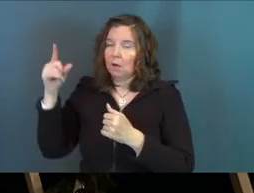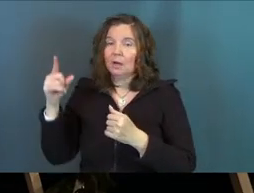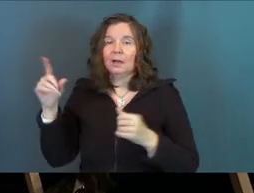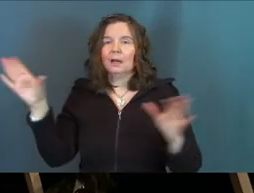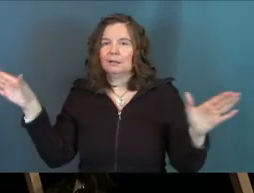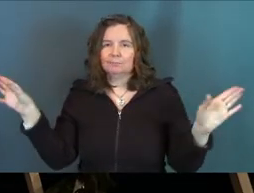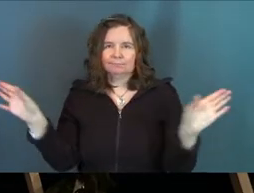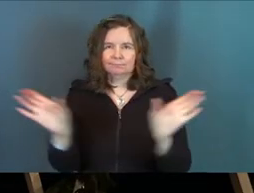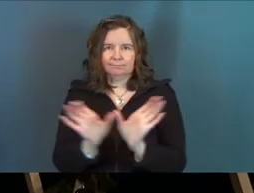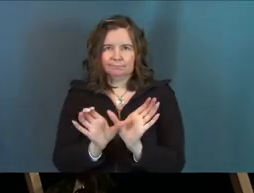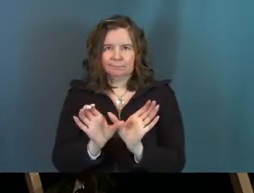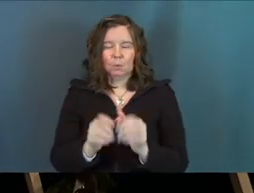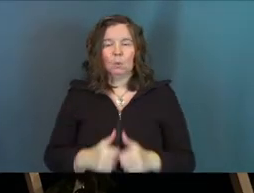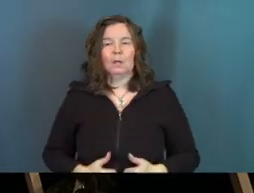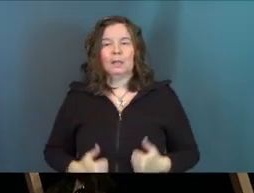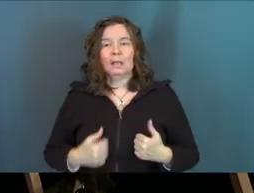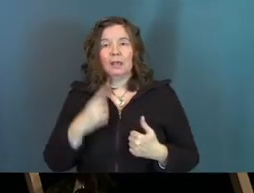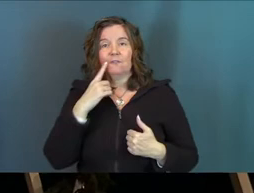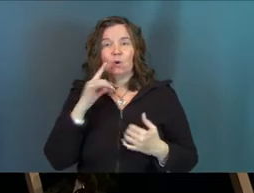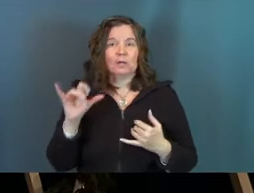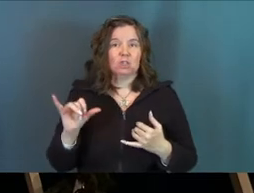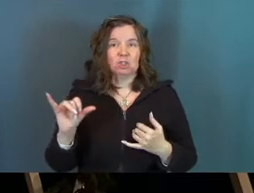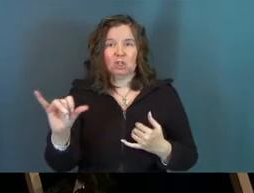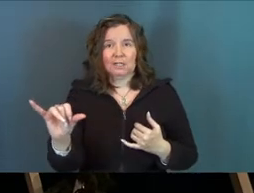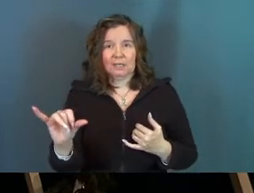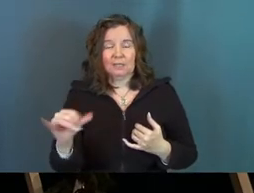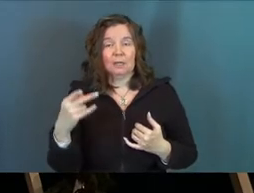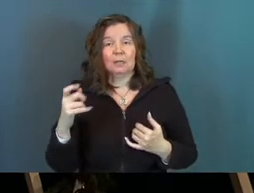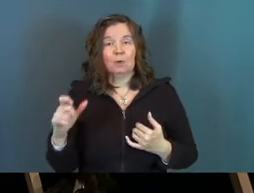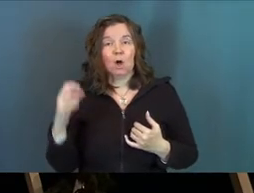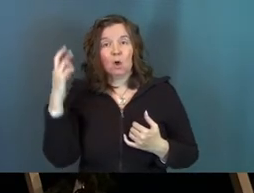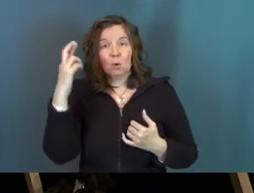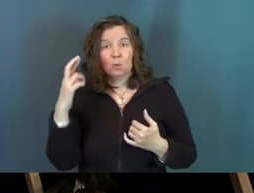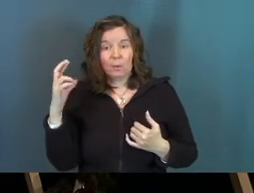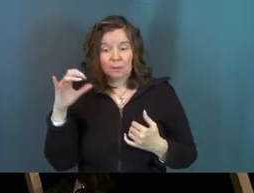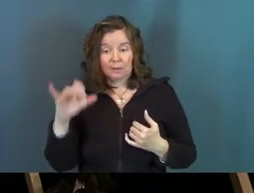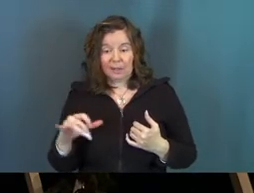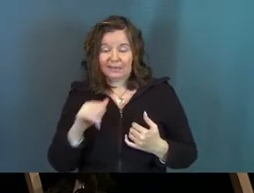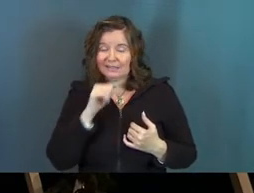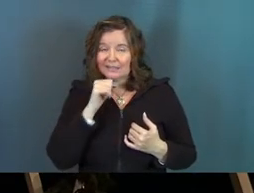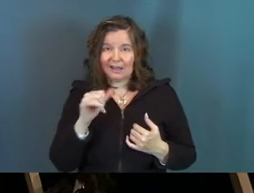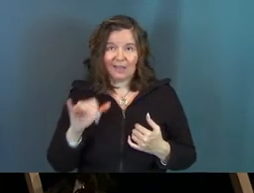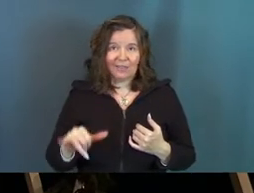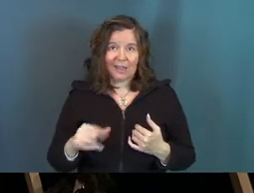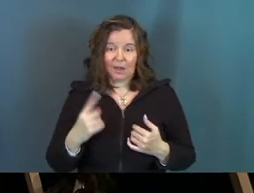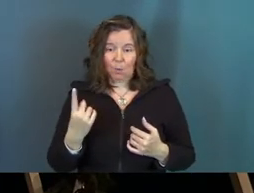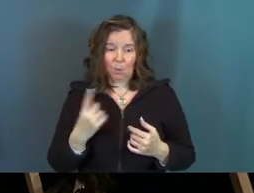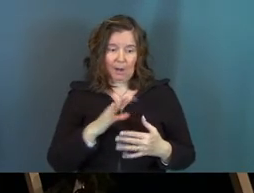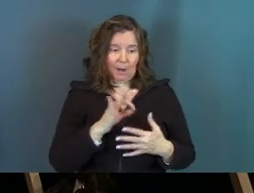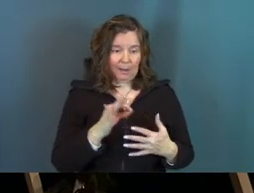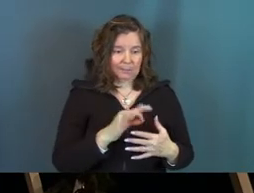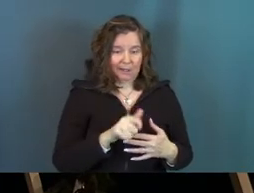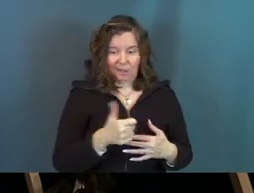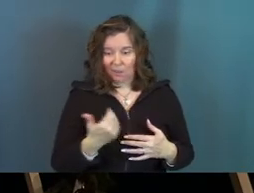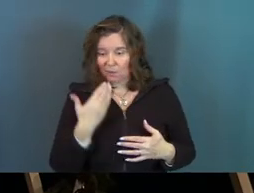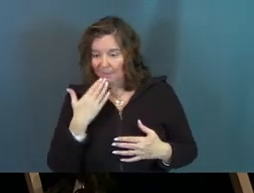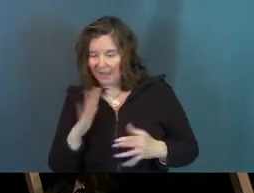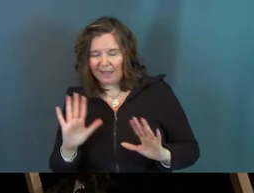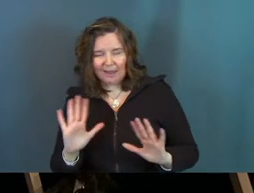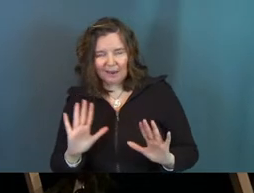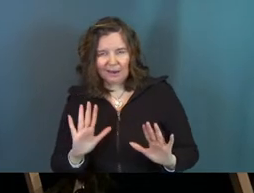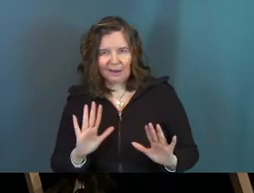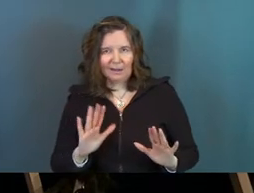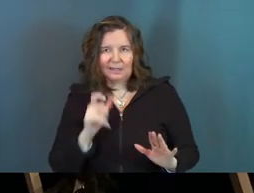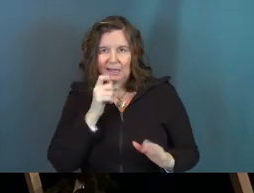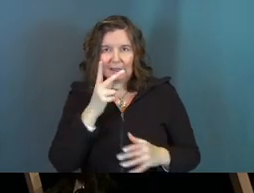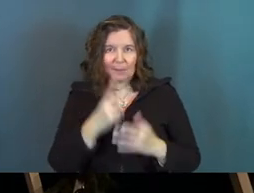to live for eternity. Paul realizes that it's not that one option is good and the other is bad, right?